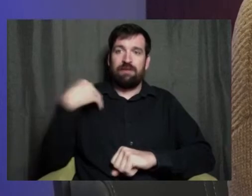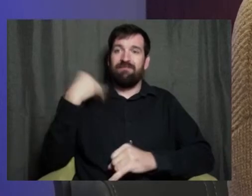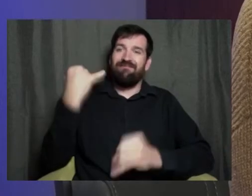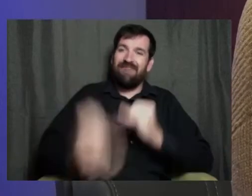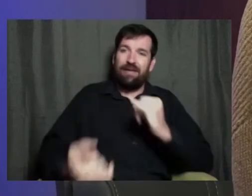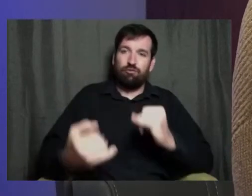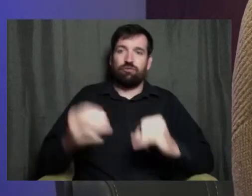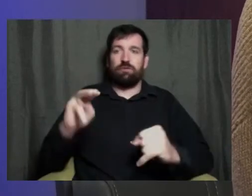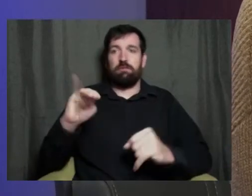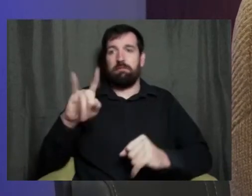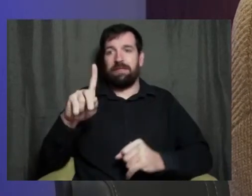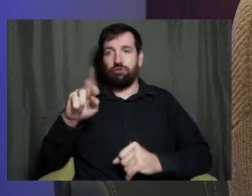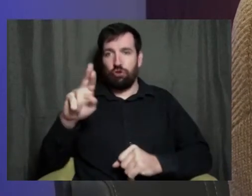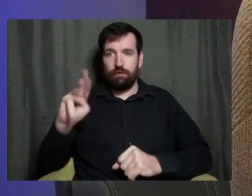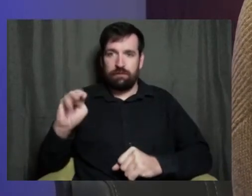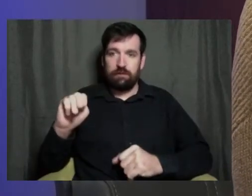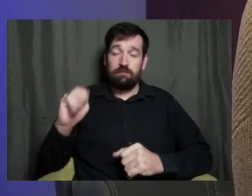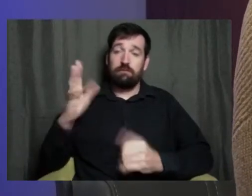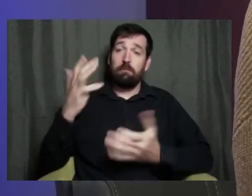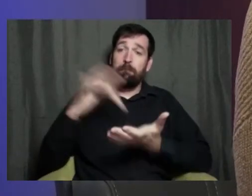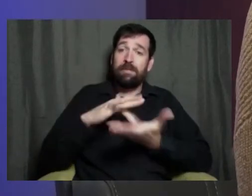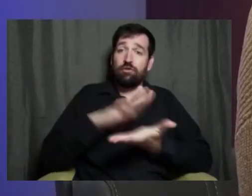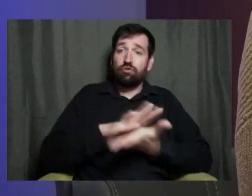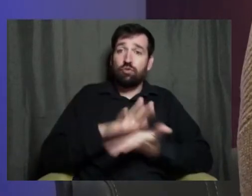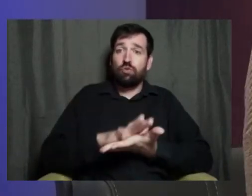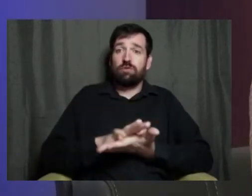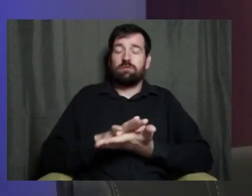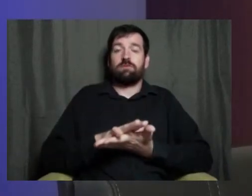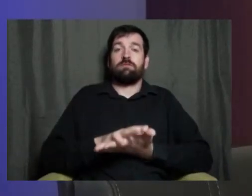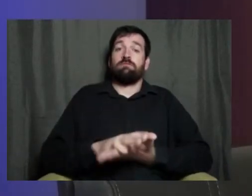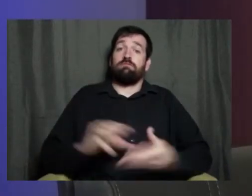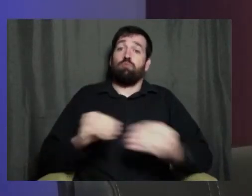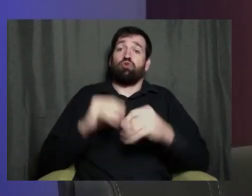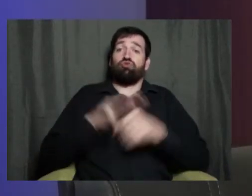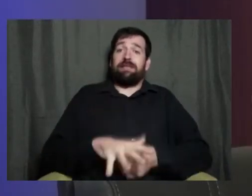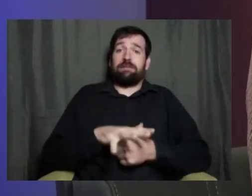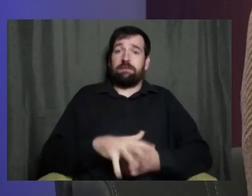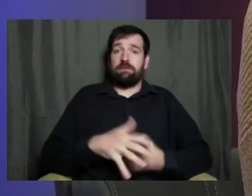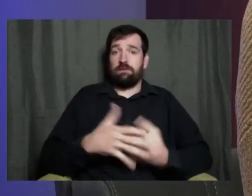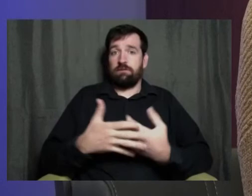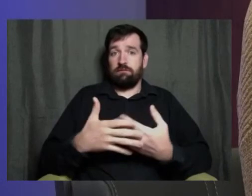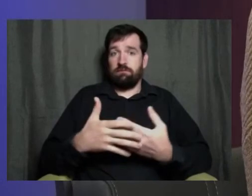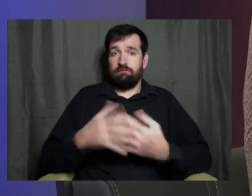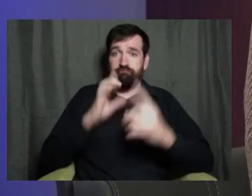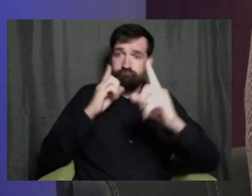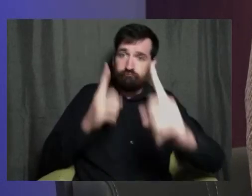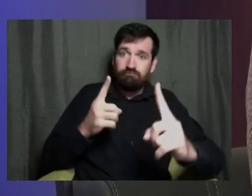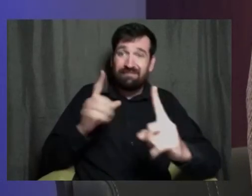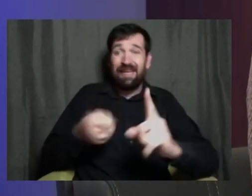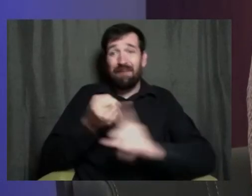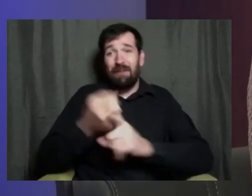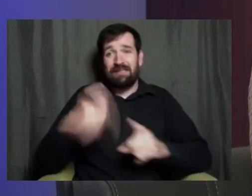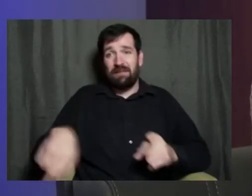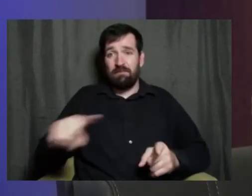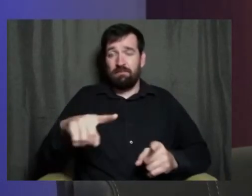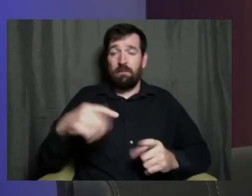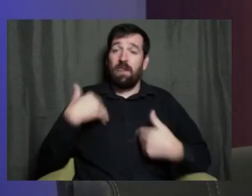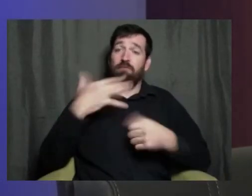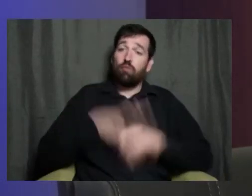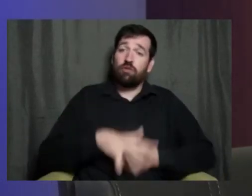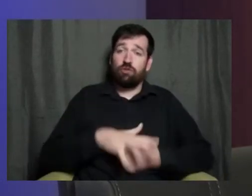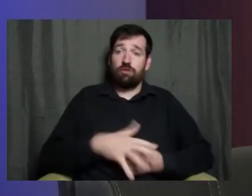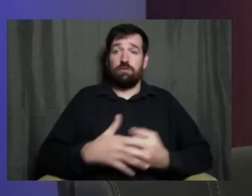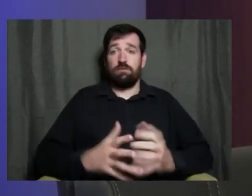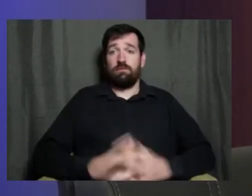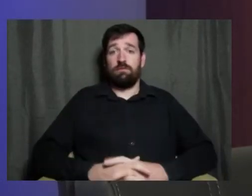for middle schoolers, where that increased stress from academic pursuits, it impacts them. And they have pressure. And for our